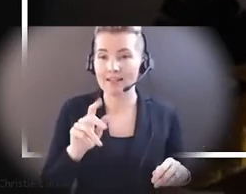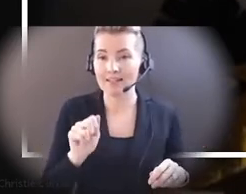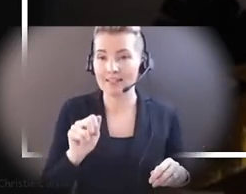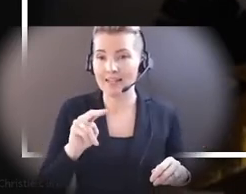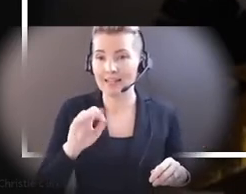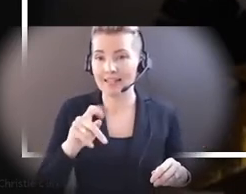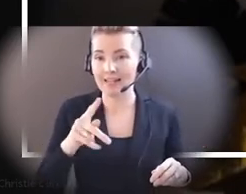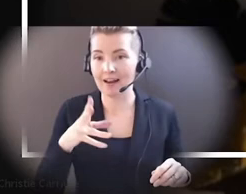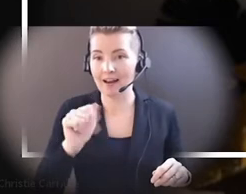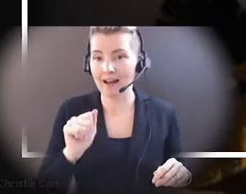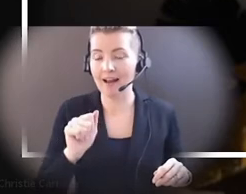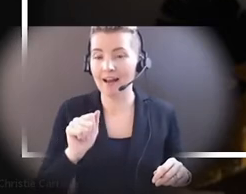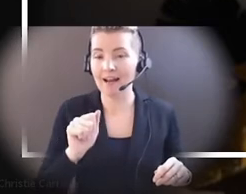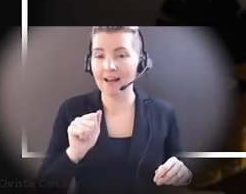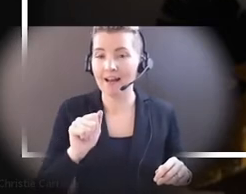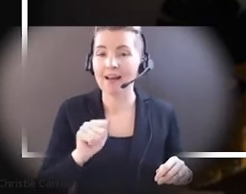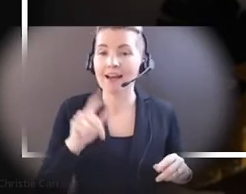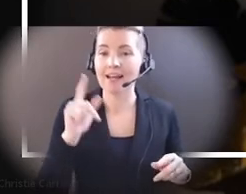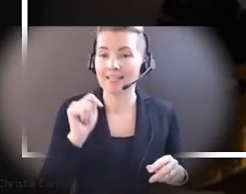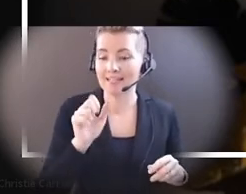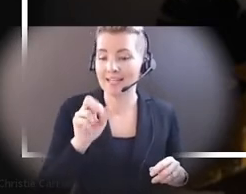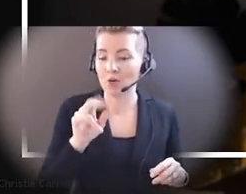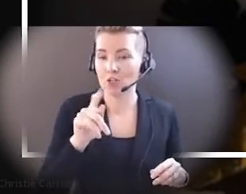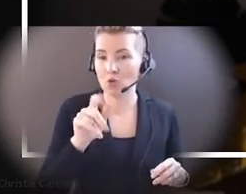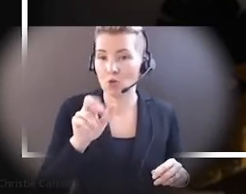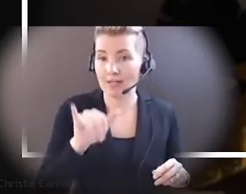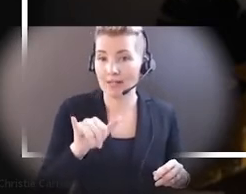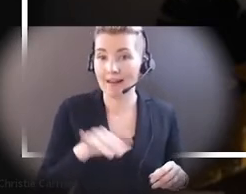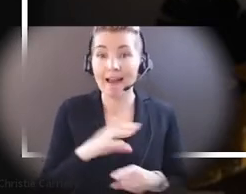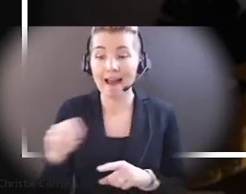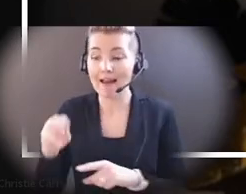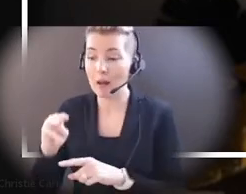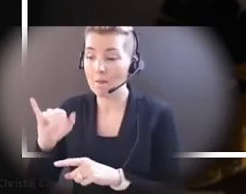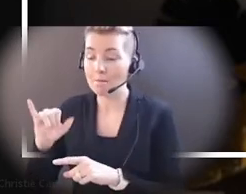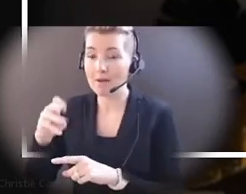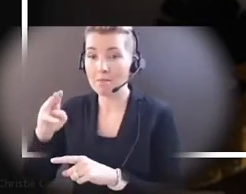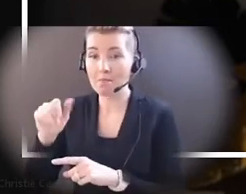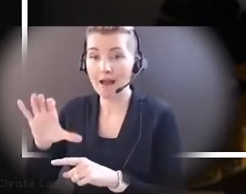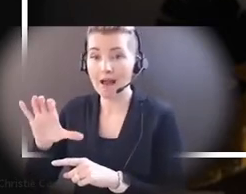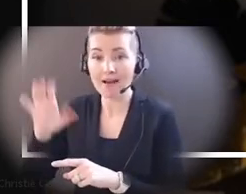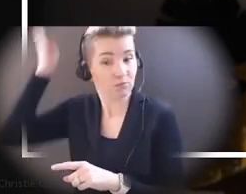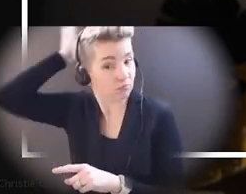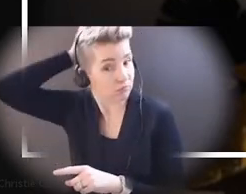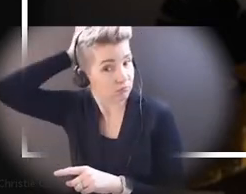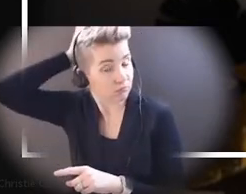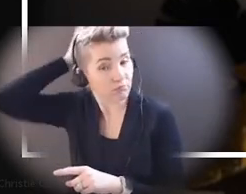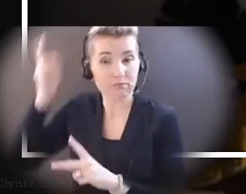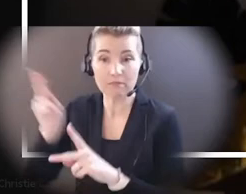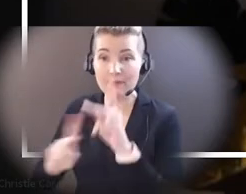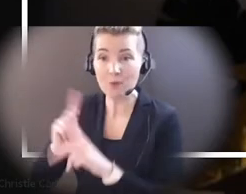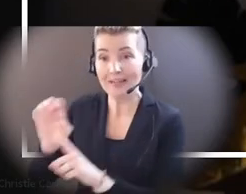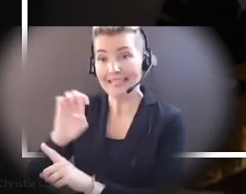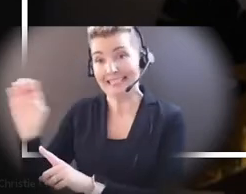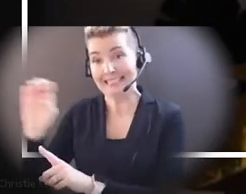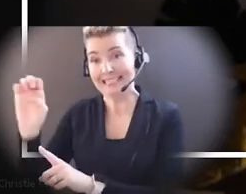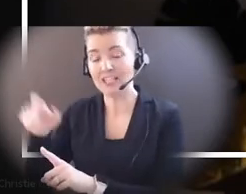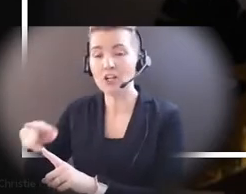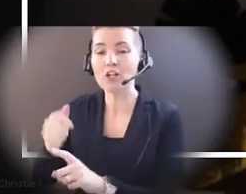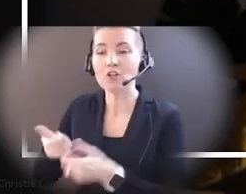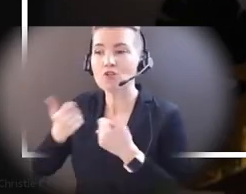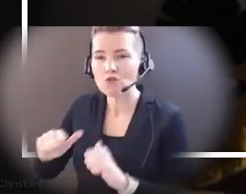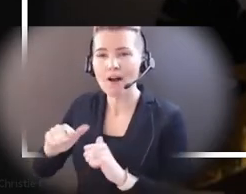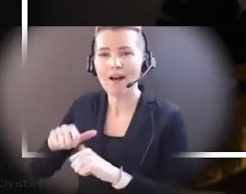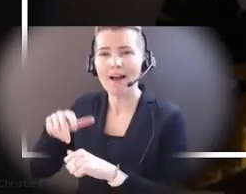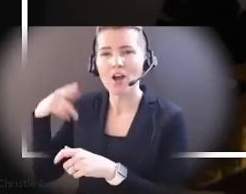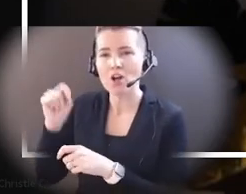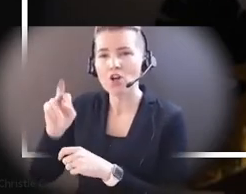Kanyenkehaka territory. And let us think about the Mi'kma'ki people over on the East Coast exercising their treaty right to